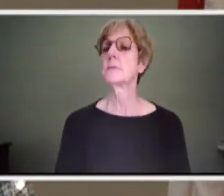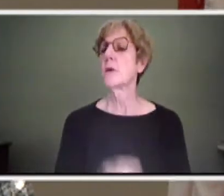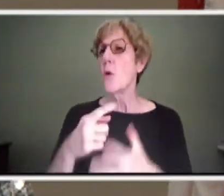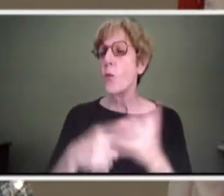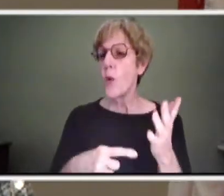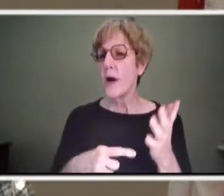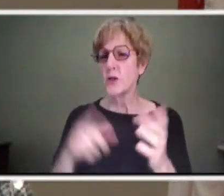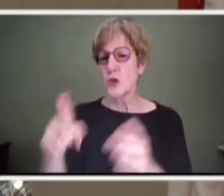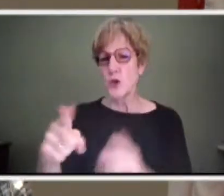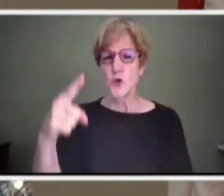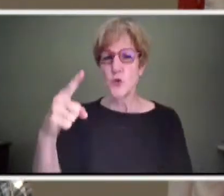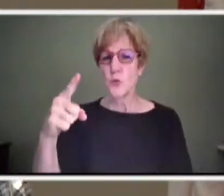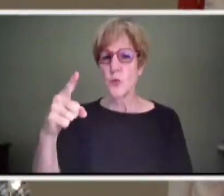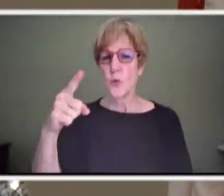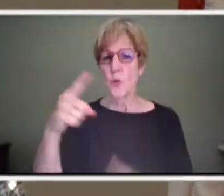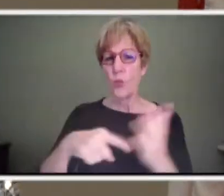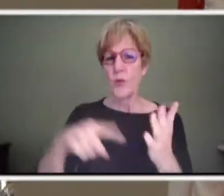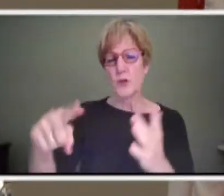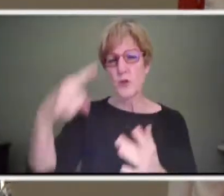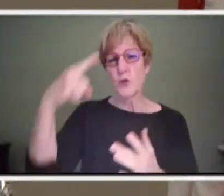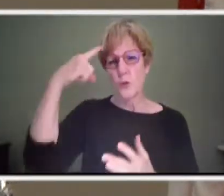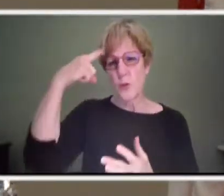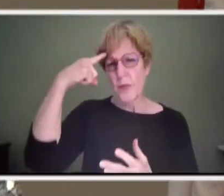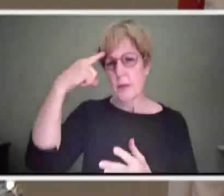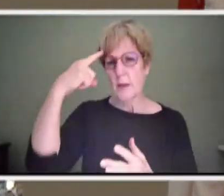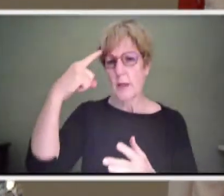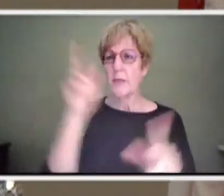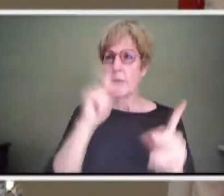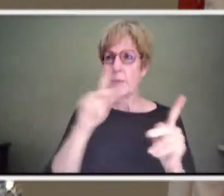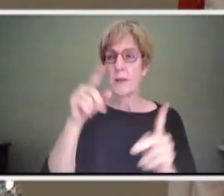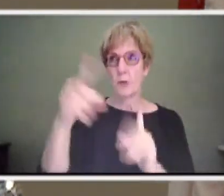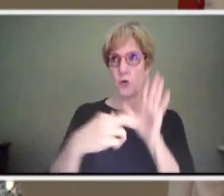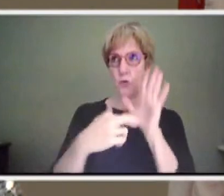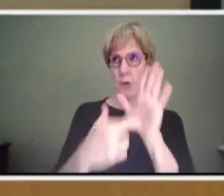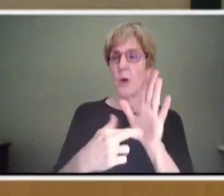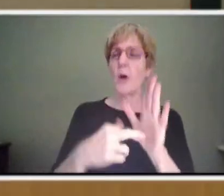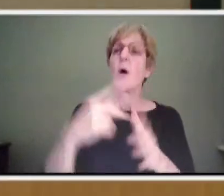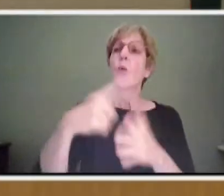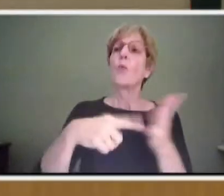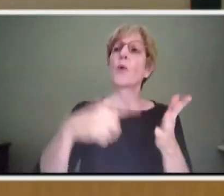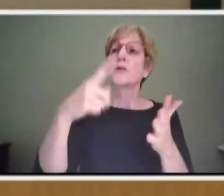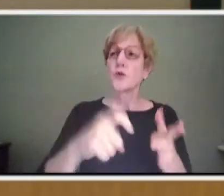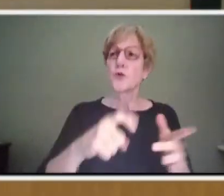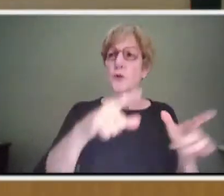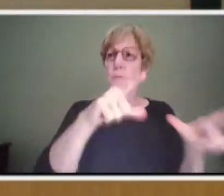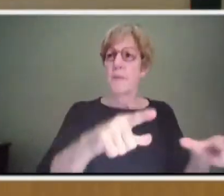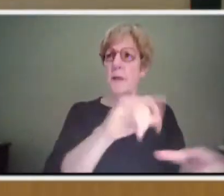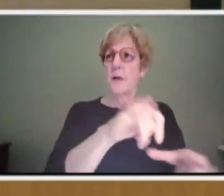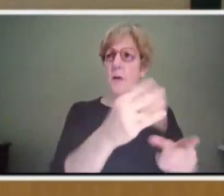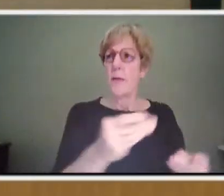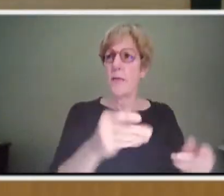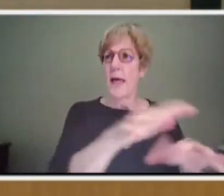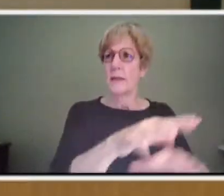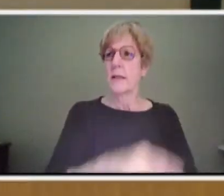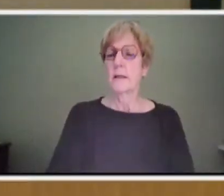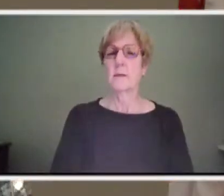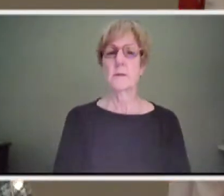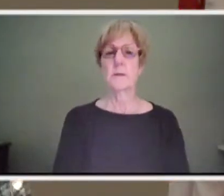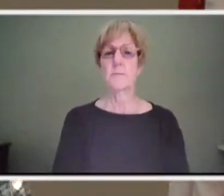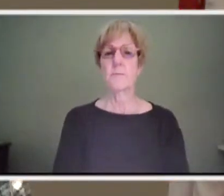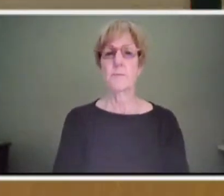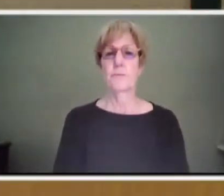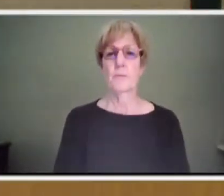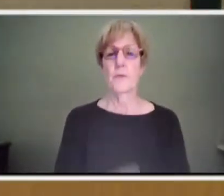what do the people that you're representing then feel like should be there? They think it would They be, recommend